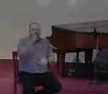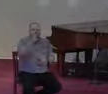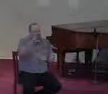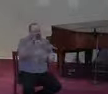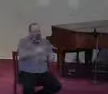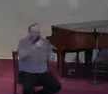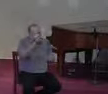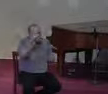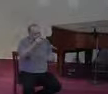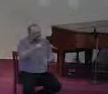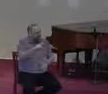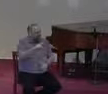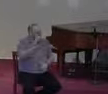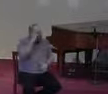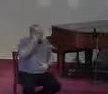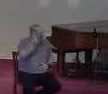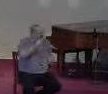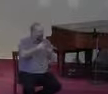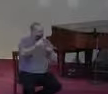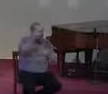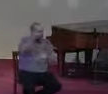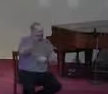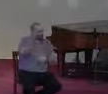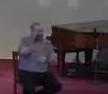me on the cross, through the cross.